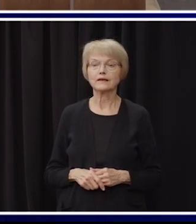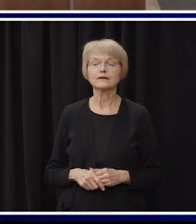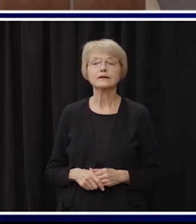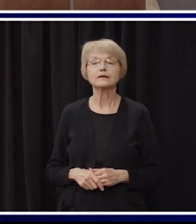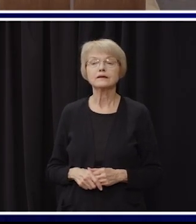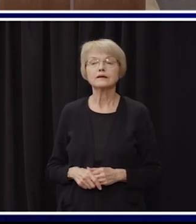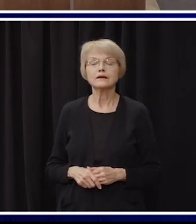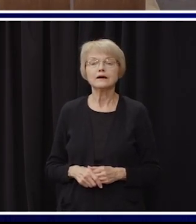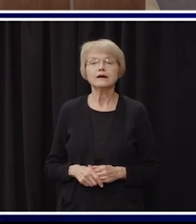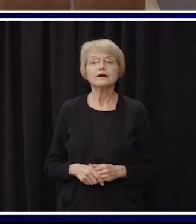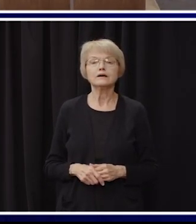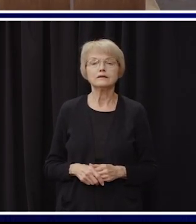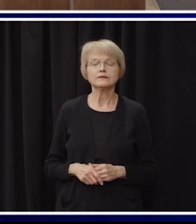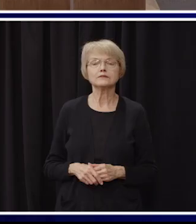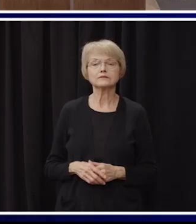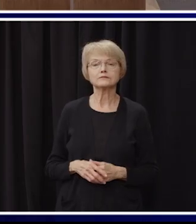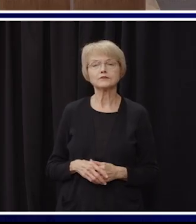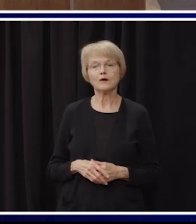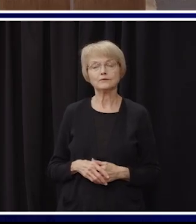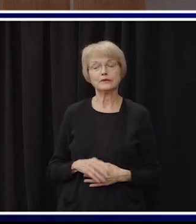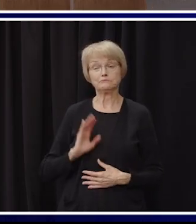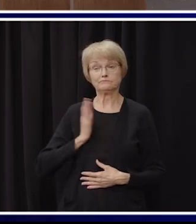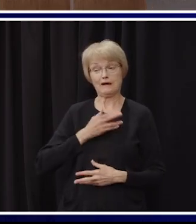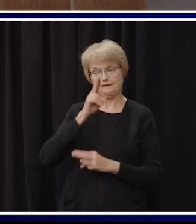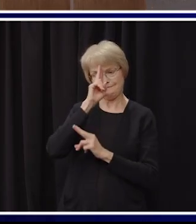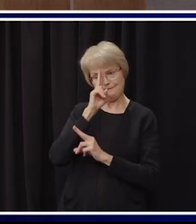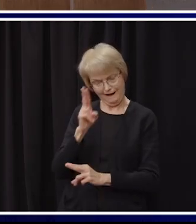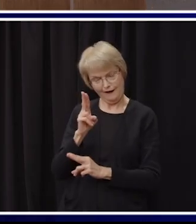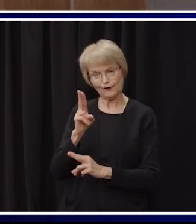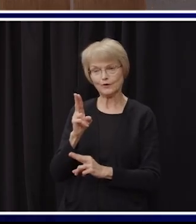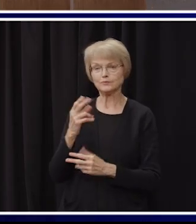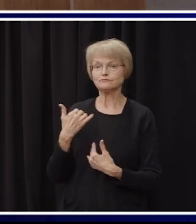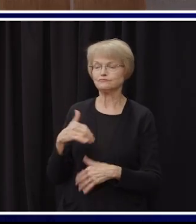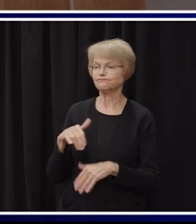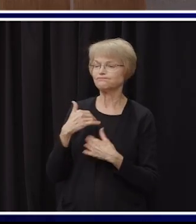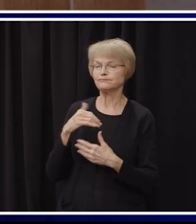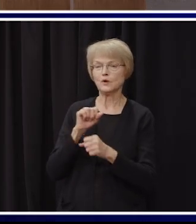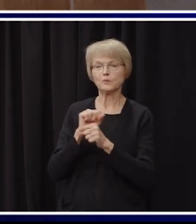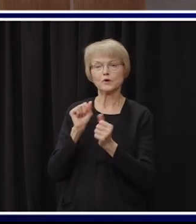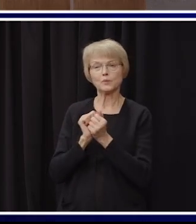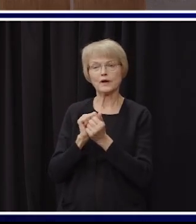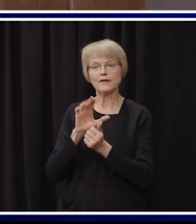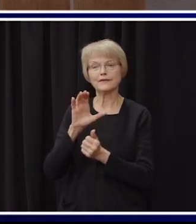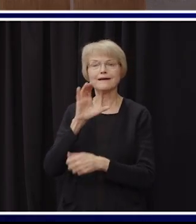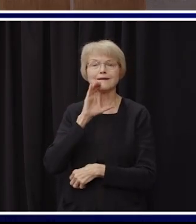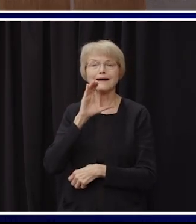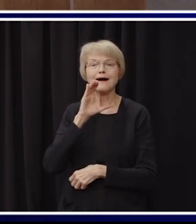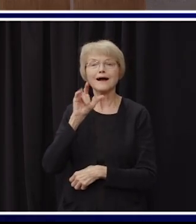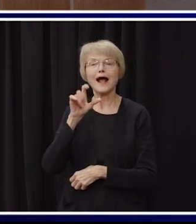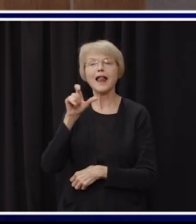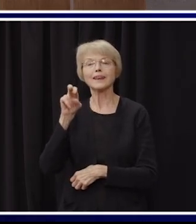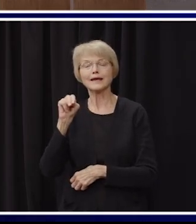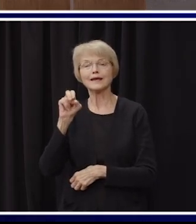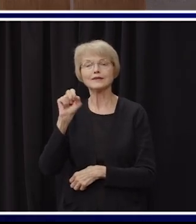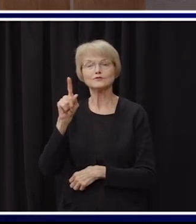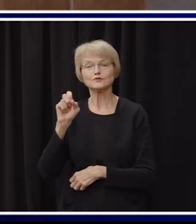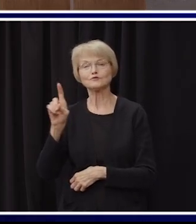So we had the privilege and the honor to work with Colleen Starkloff.